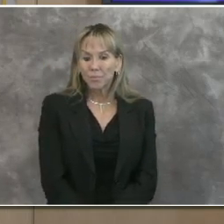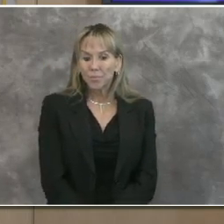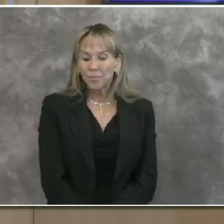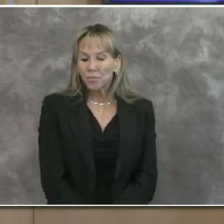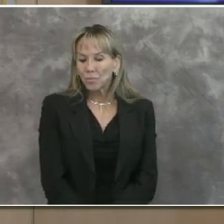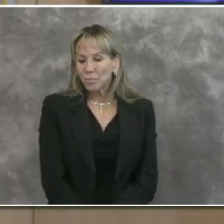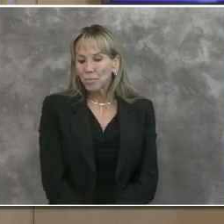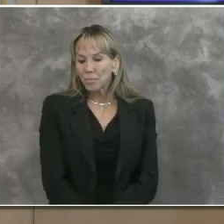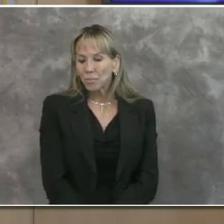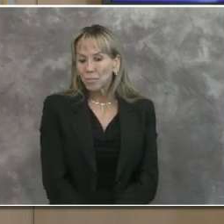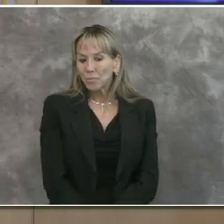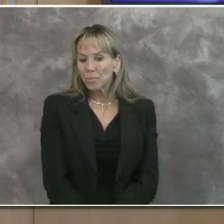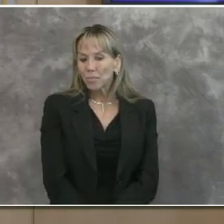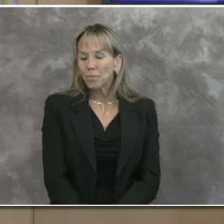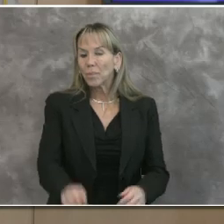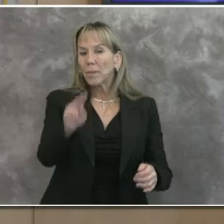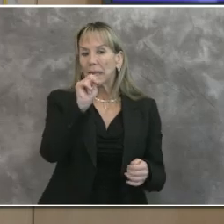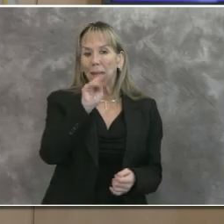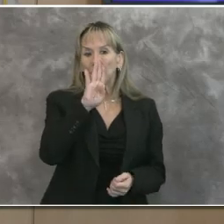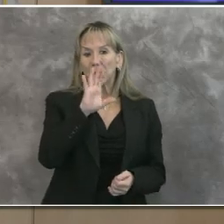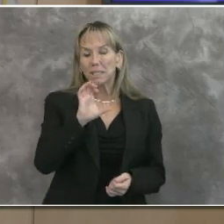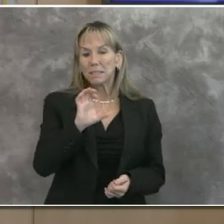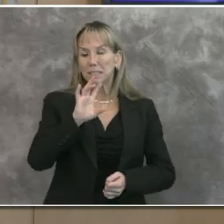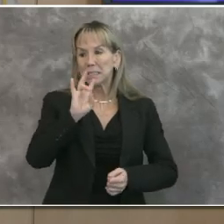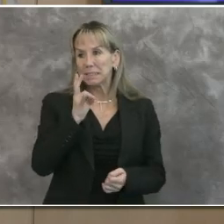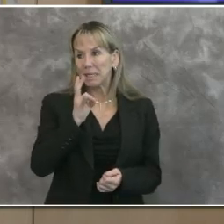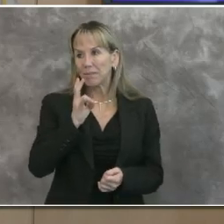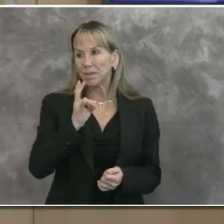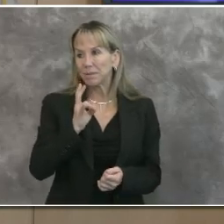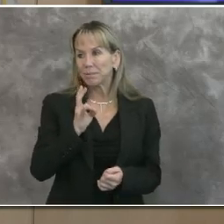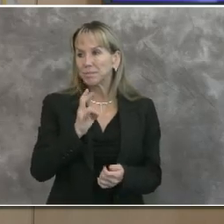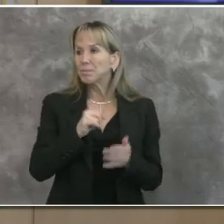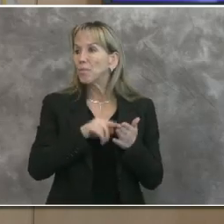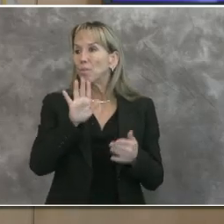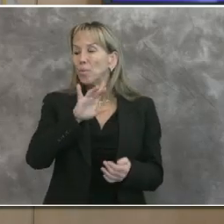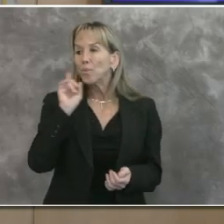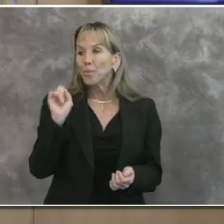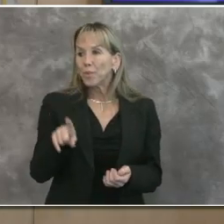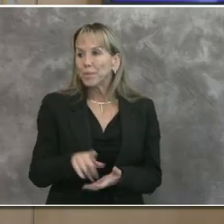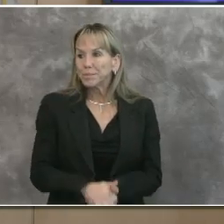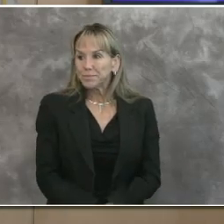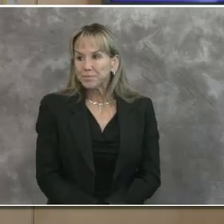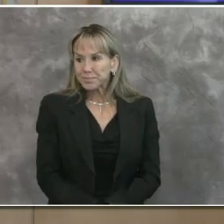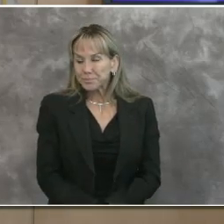Gabby Rodriguez with NBC7 and Telemundo, please state your question.